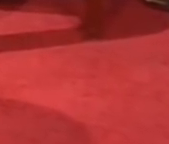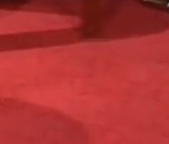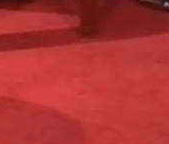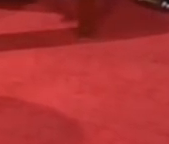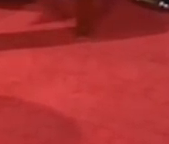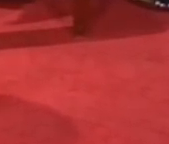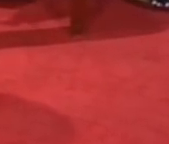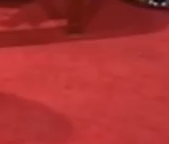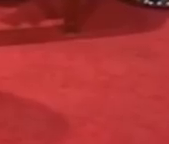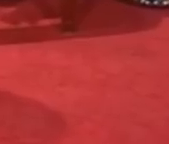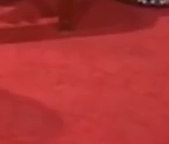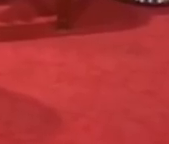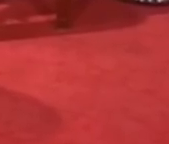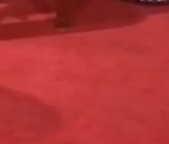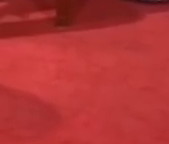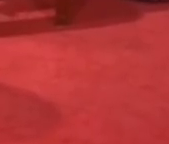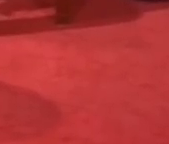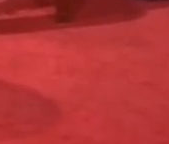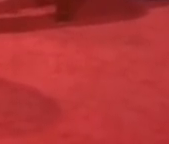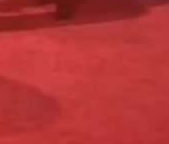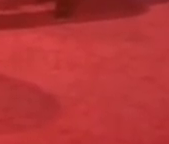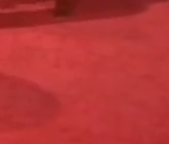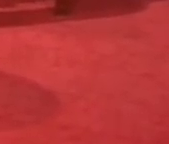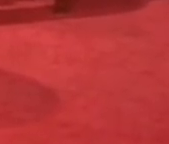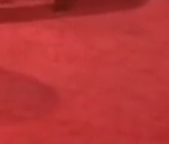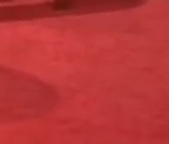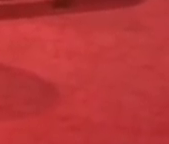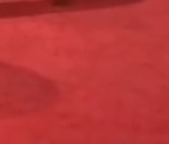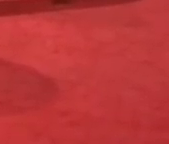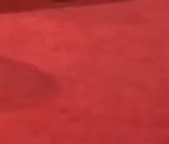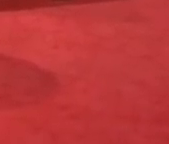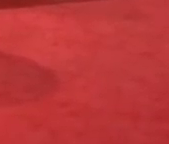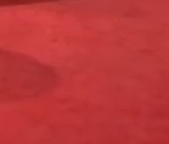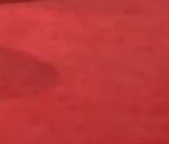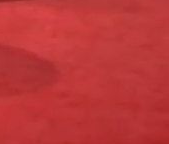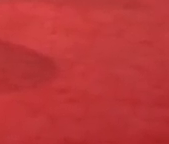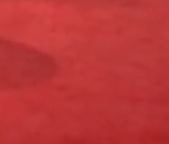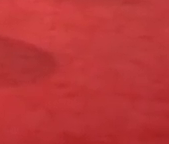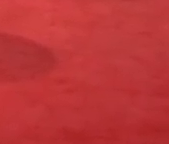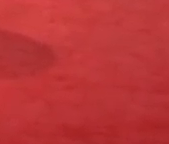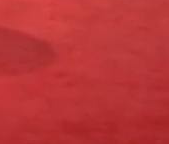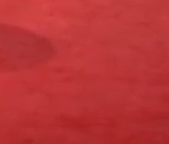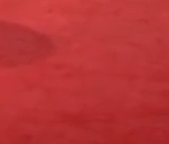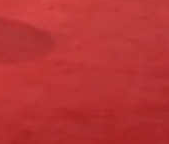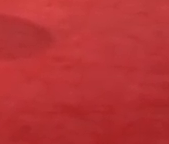Koinange will be back in a moment. Live. Live.